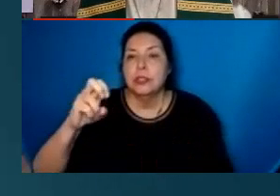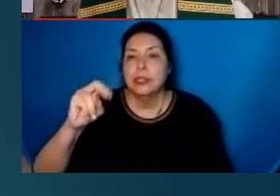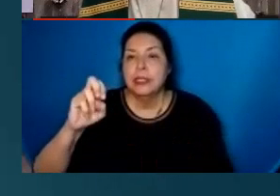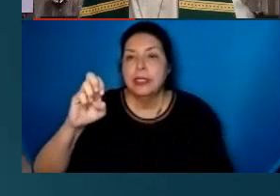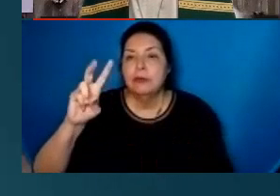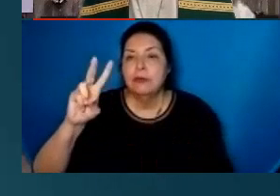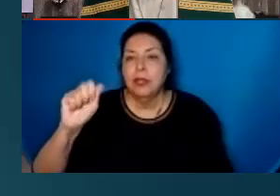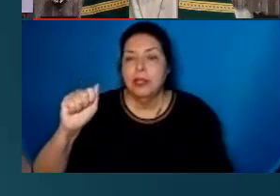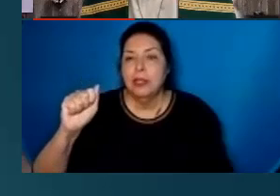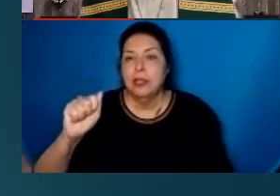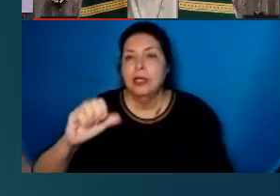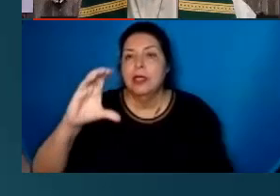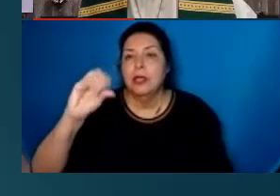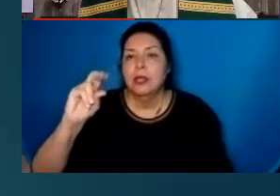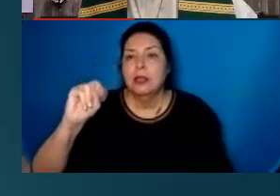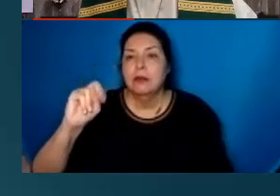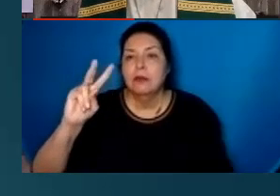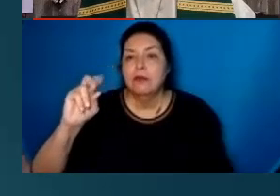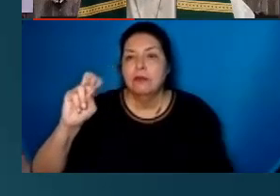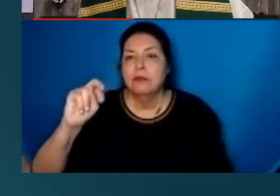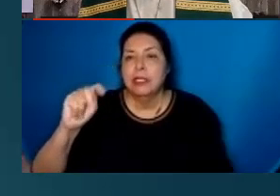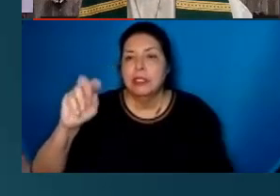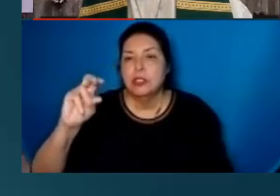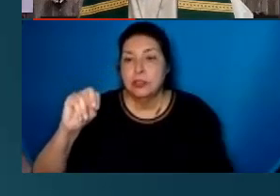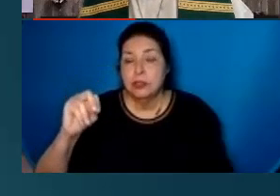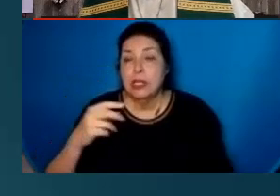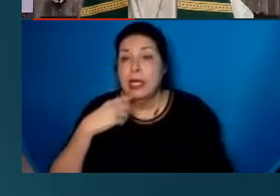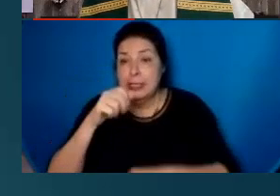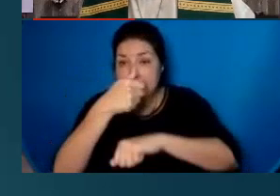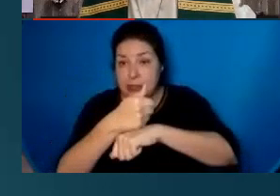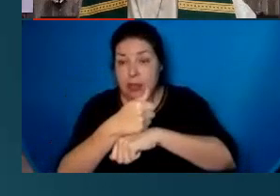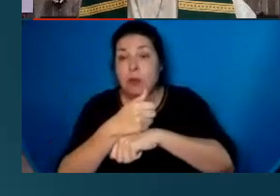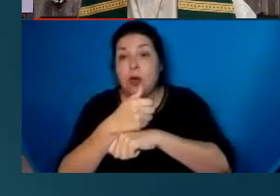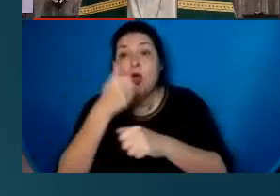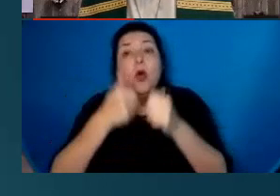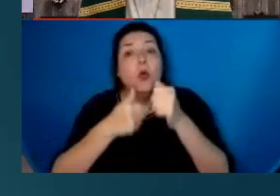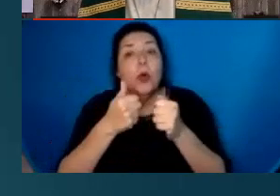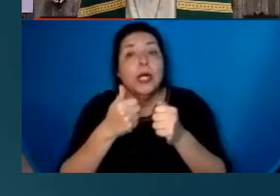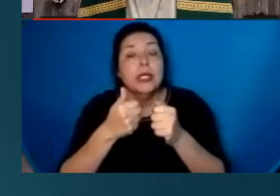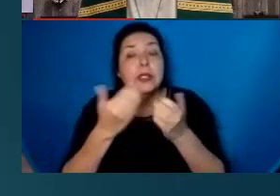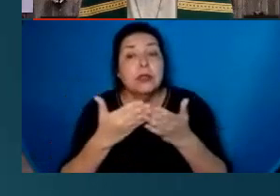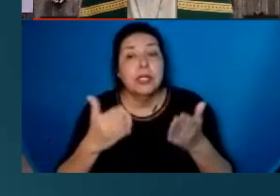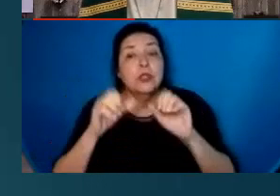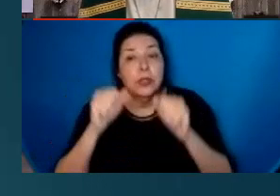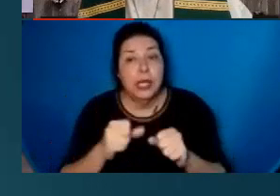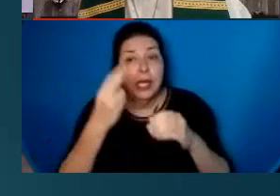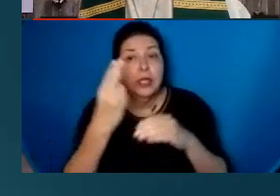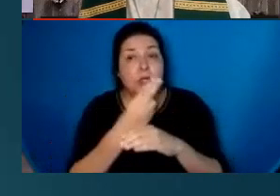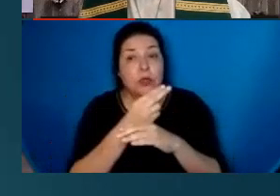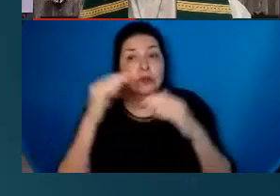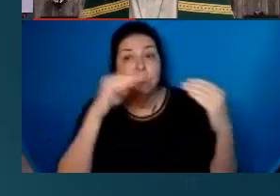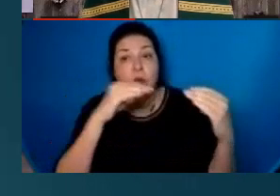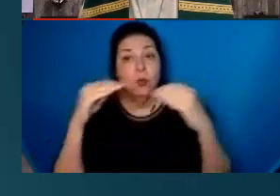sets what weapons may or may not be used and what are the rules for the